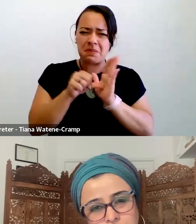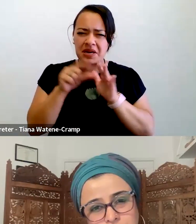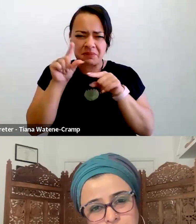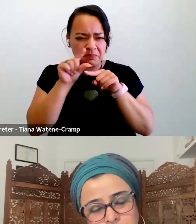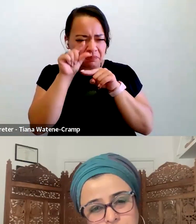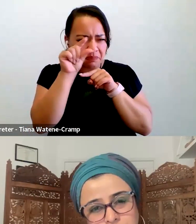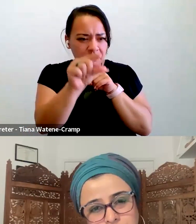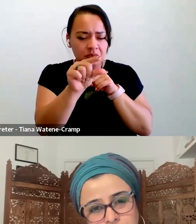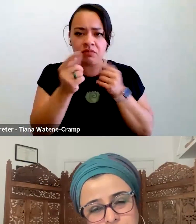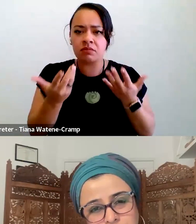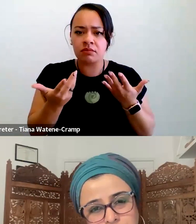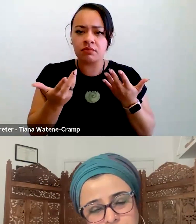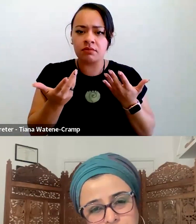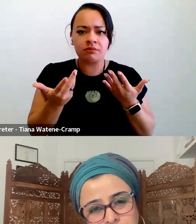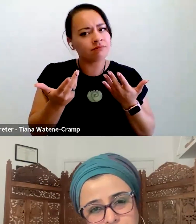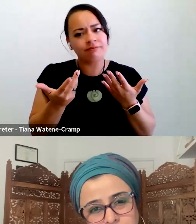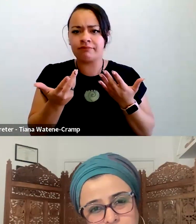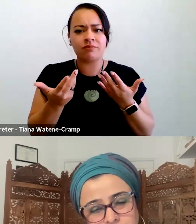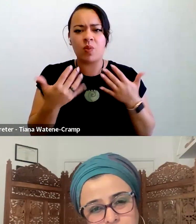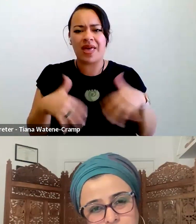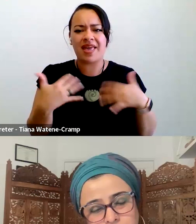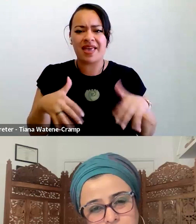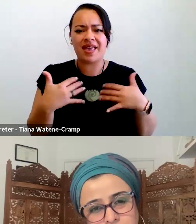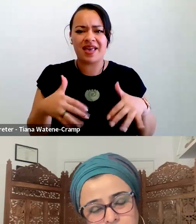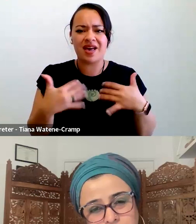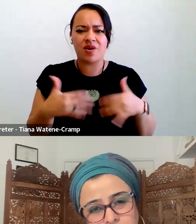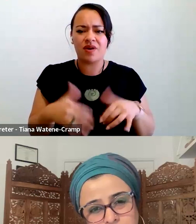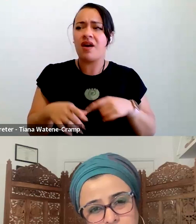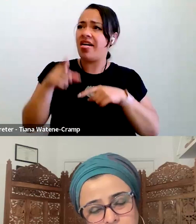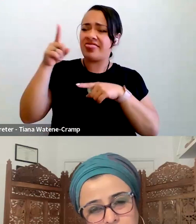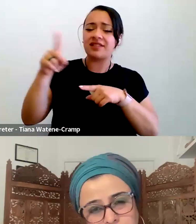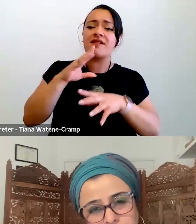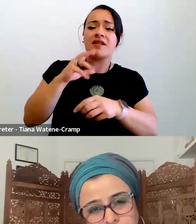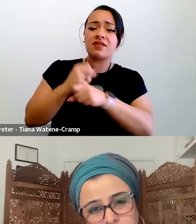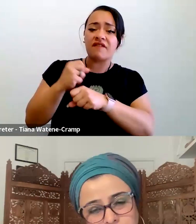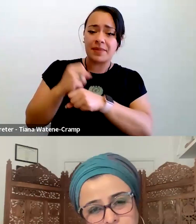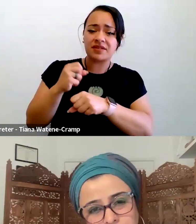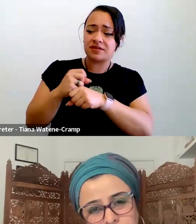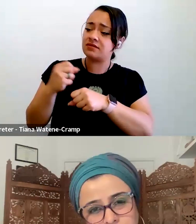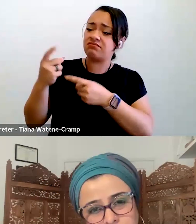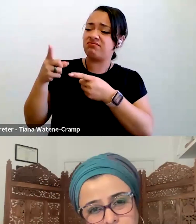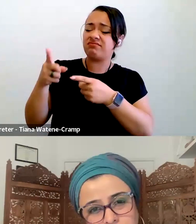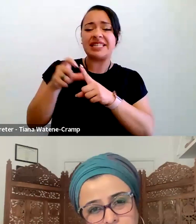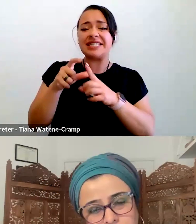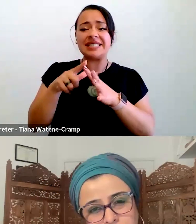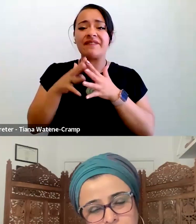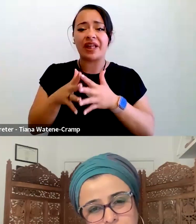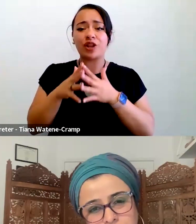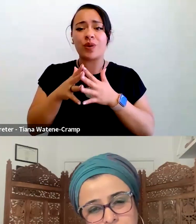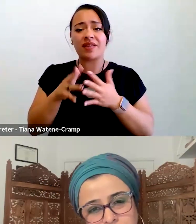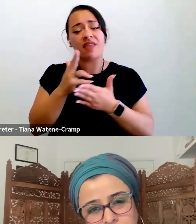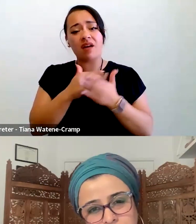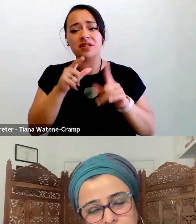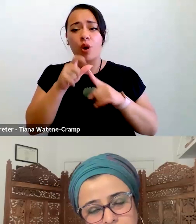because what that's an extension of actually is successive governments devaluing the arts and culture sector. People need to be